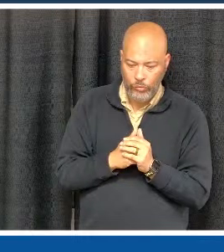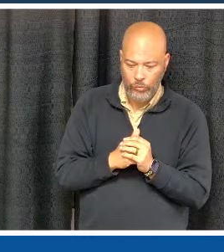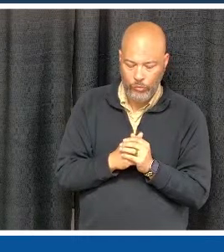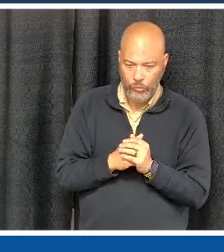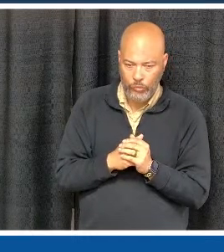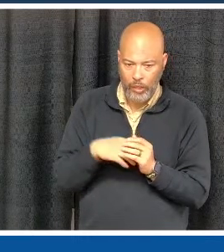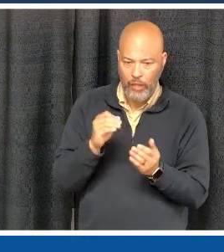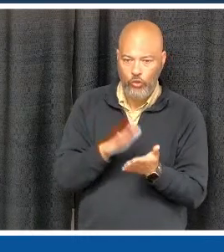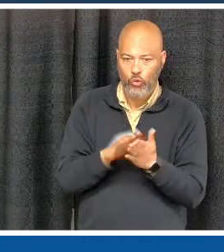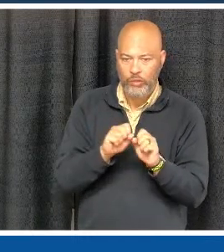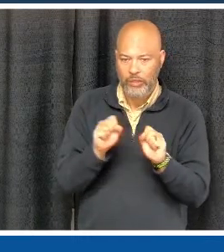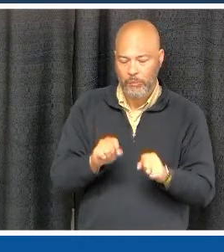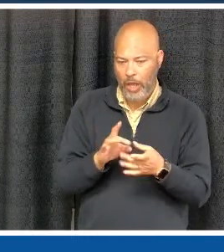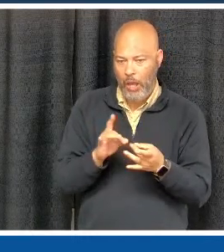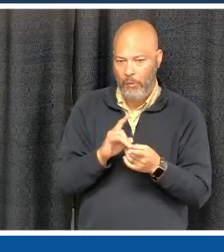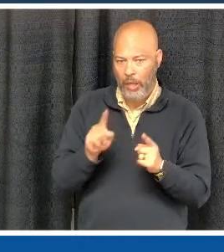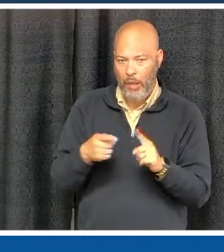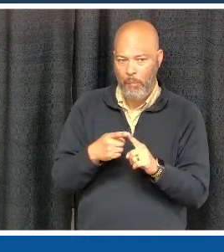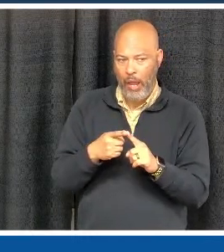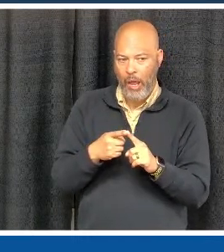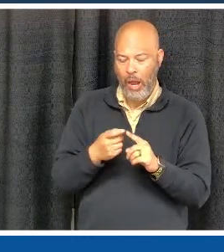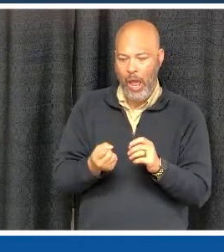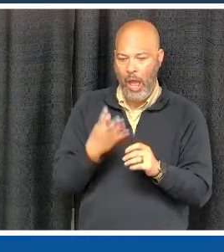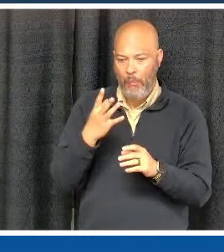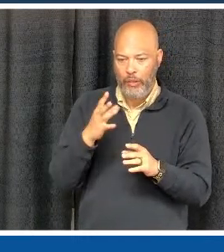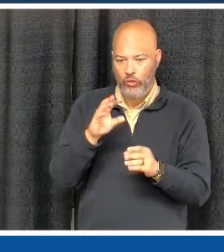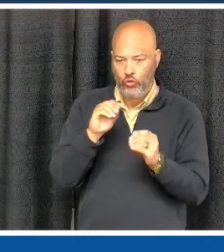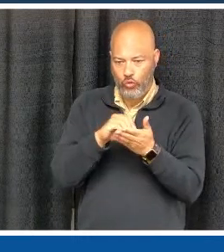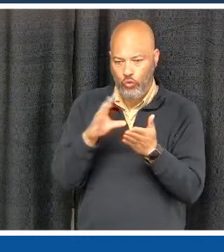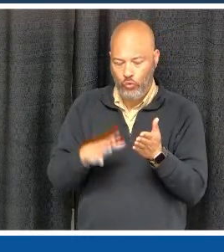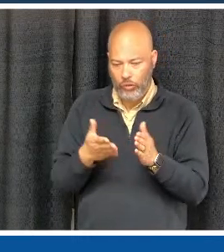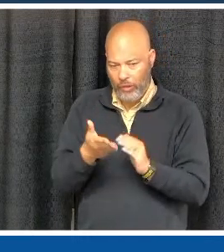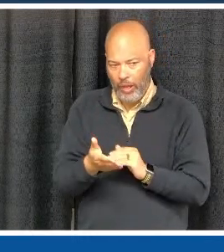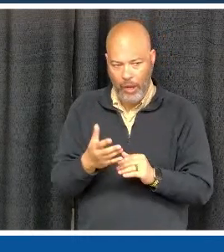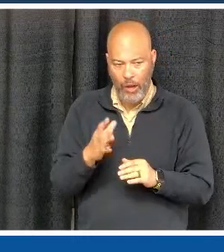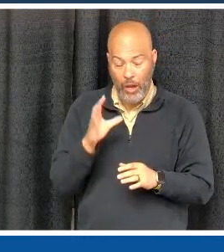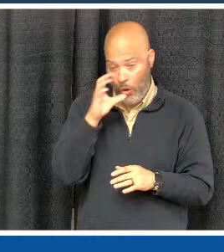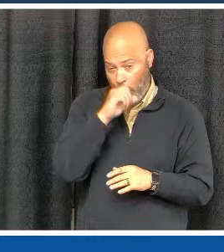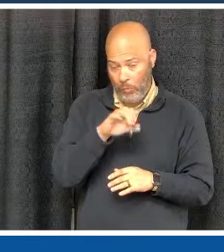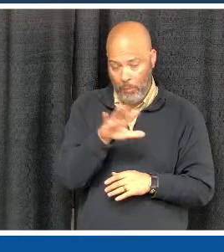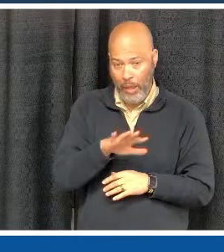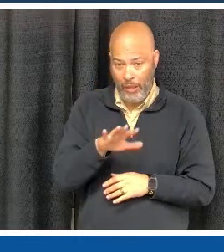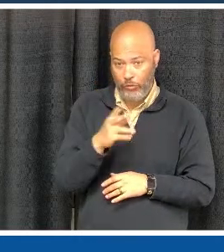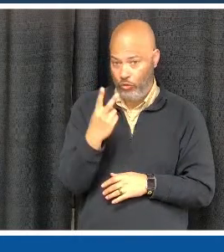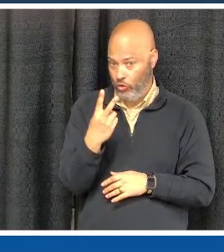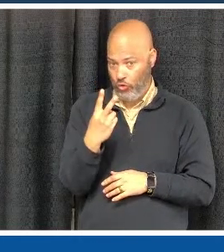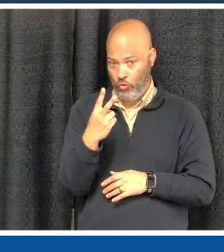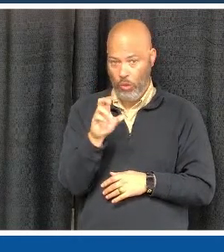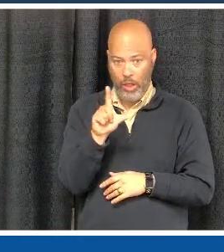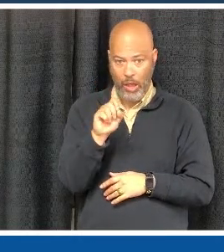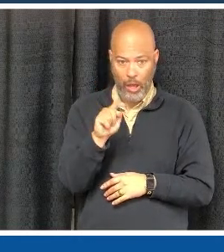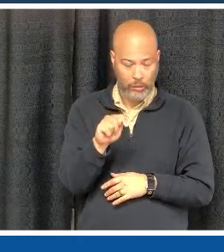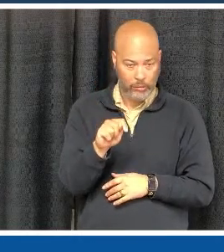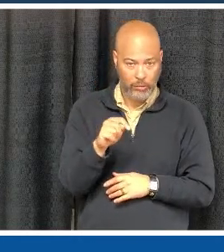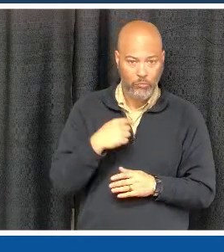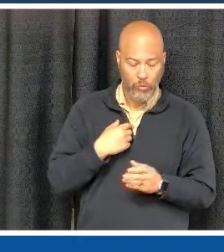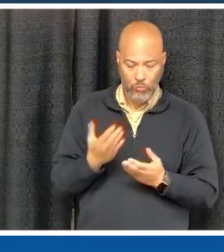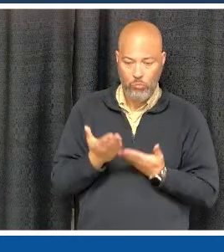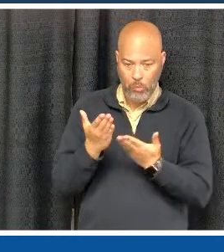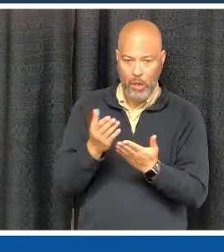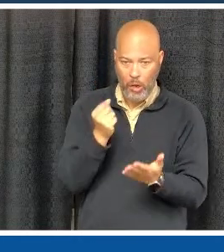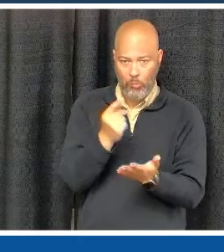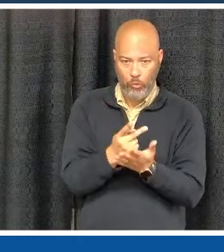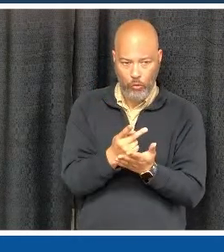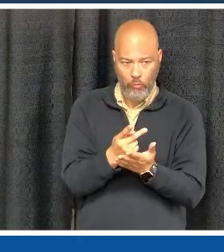And the school system comments about there's capacities listed there. Historical estimates would be just 2 lots. Staff recommends approval.